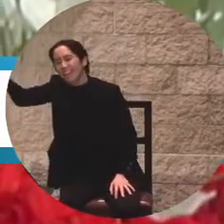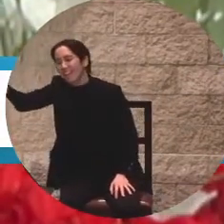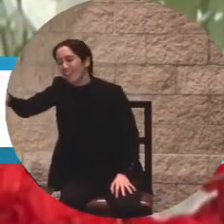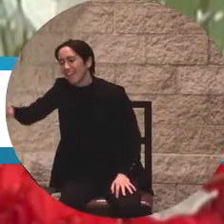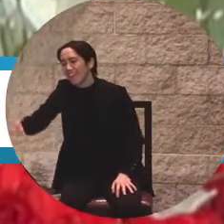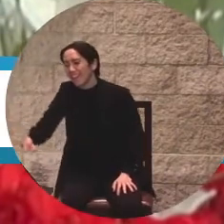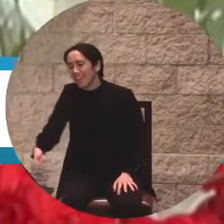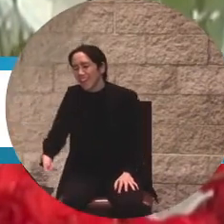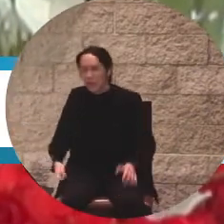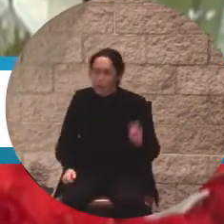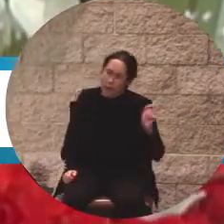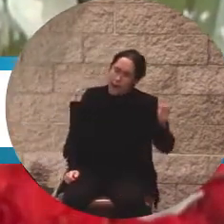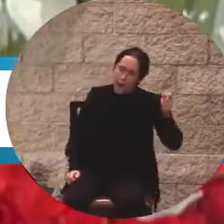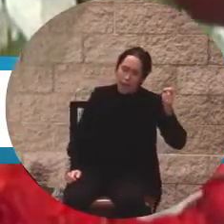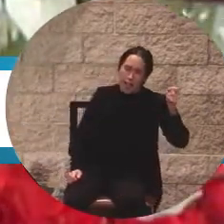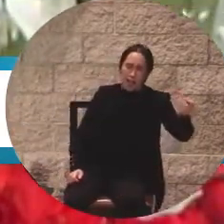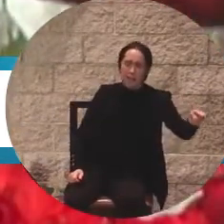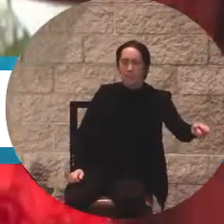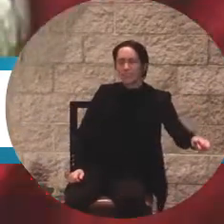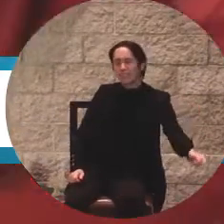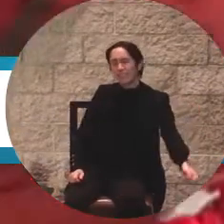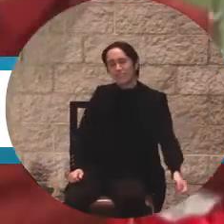ring-a-ling. Sing